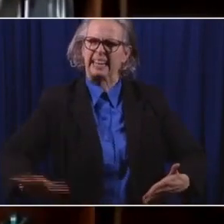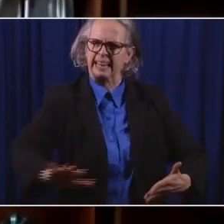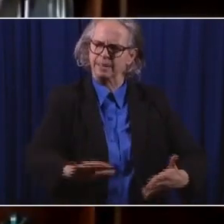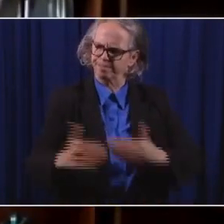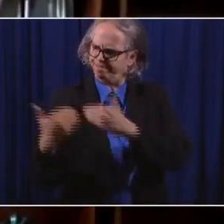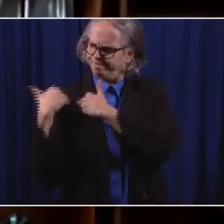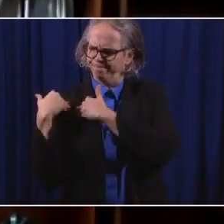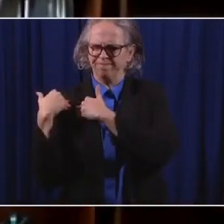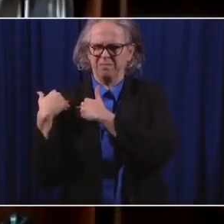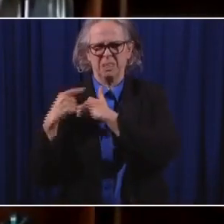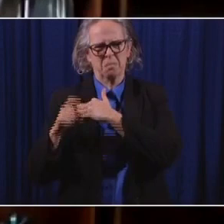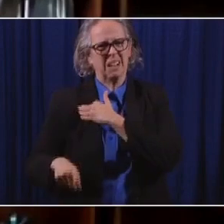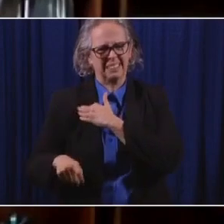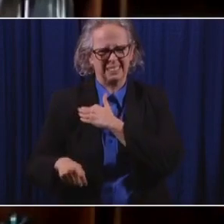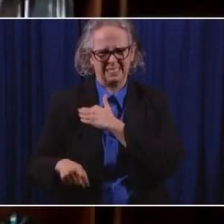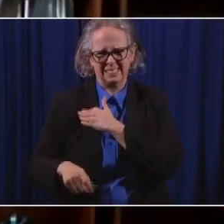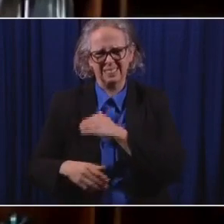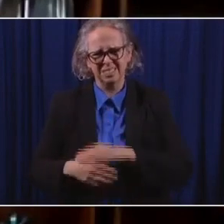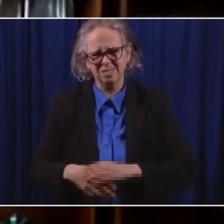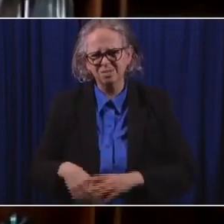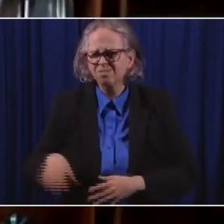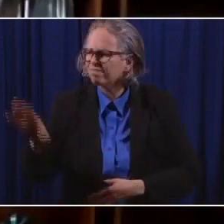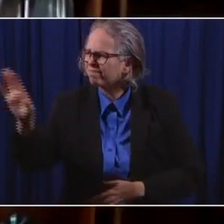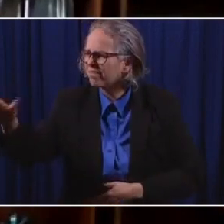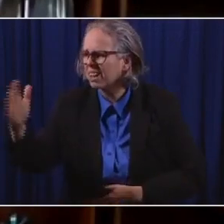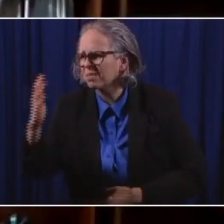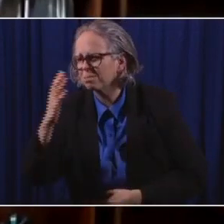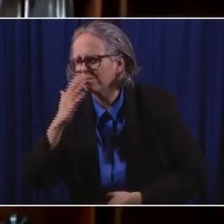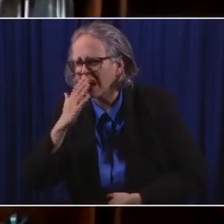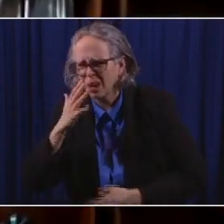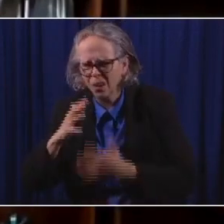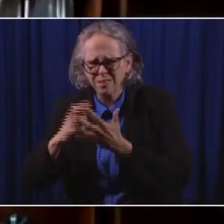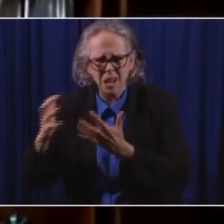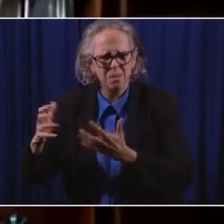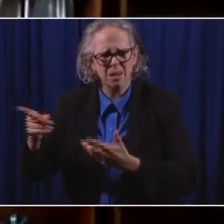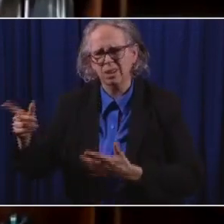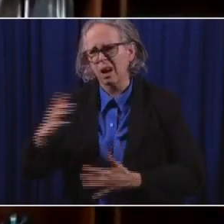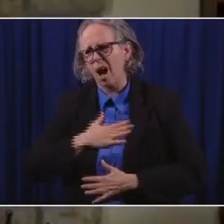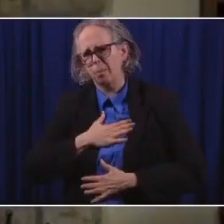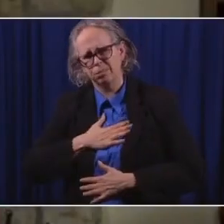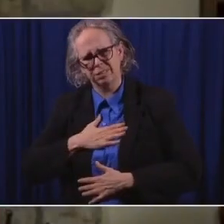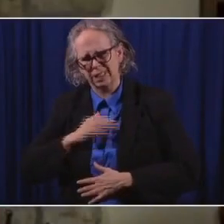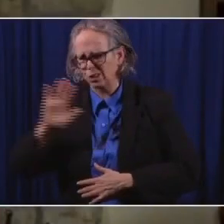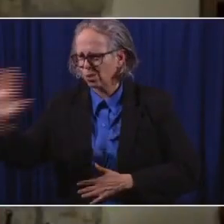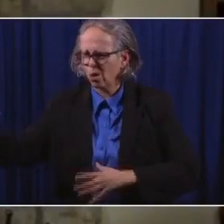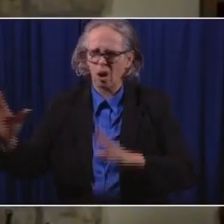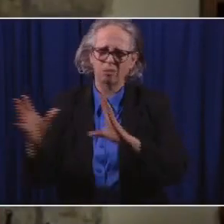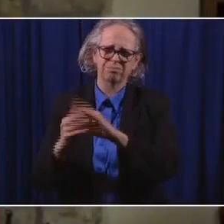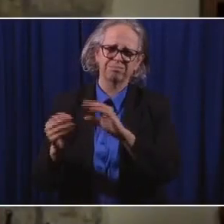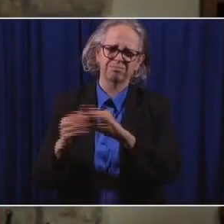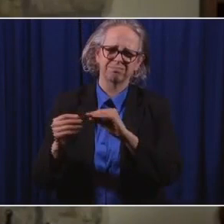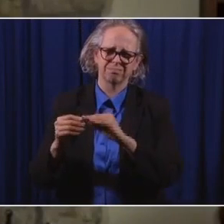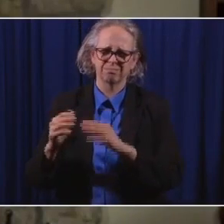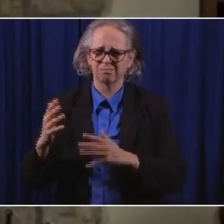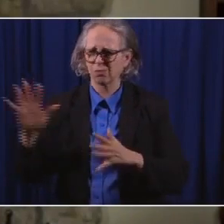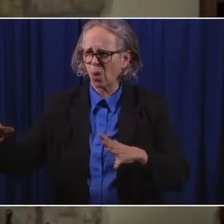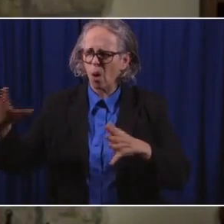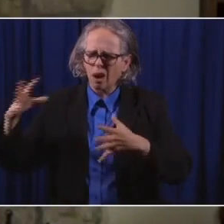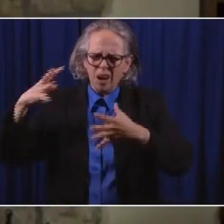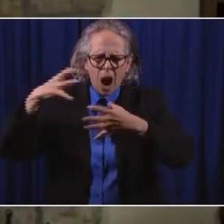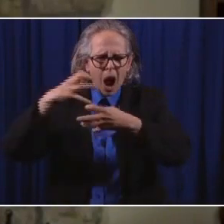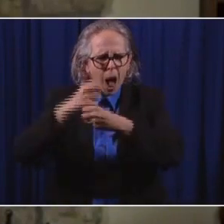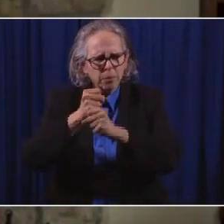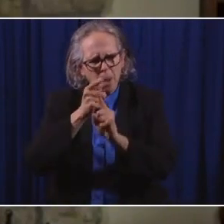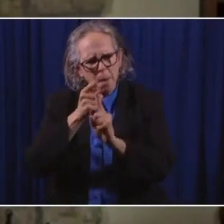Doctor, thank you very much. We appreciate all you're doing, and thanks for that summation of where we are today. Thank you very